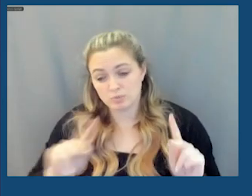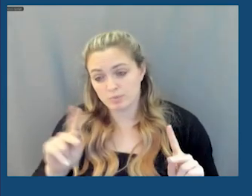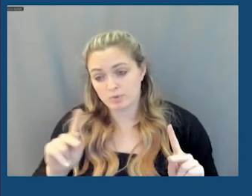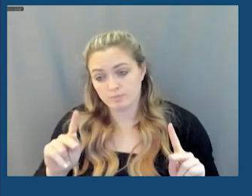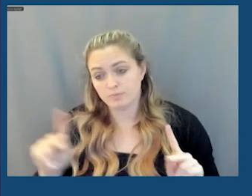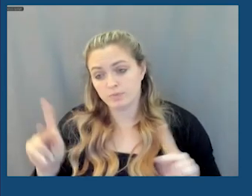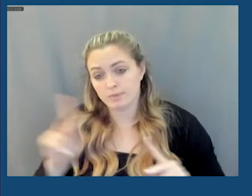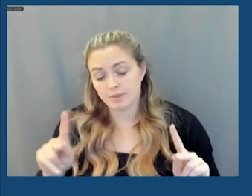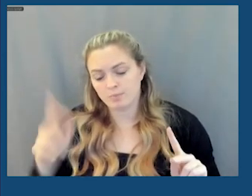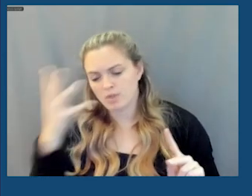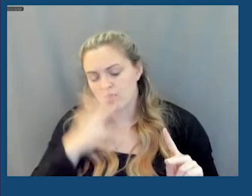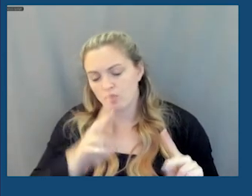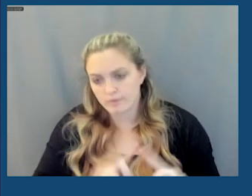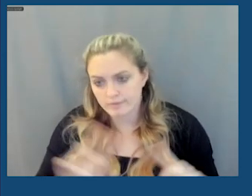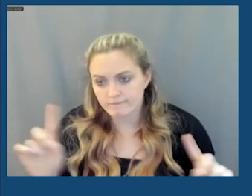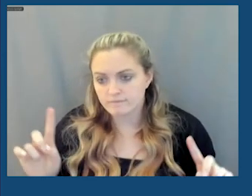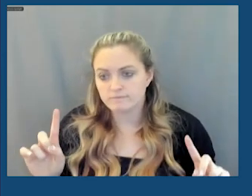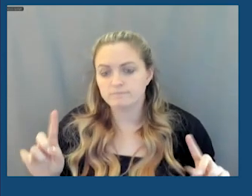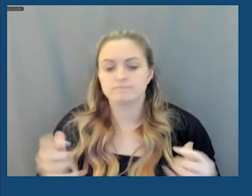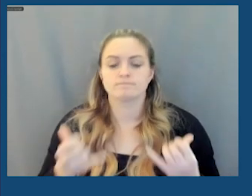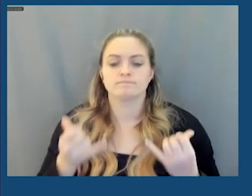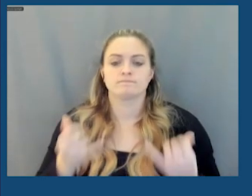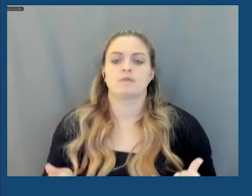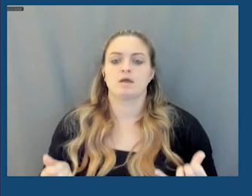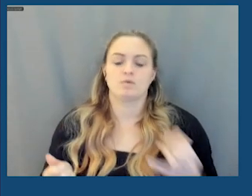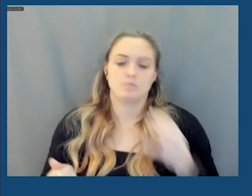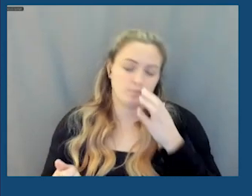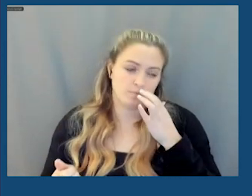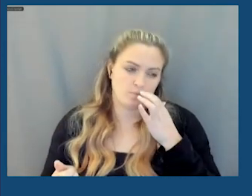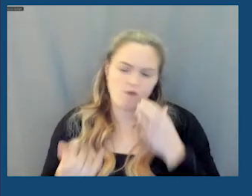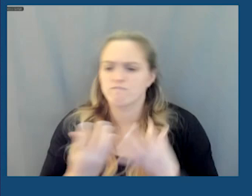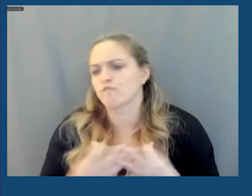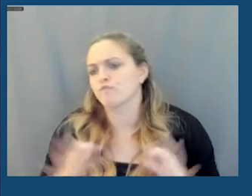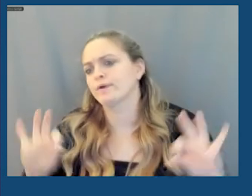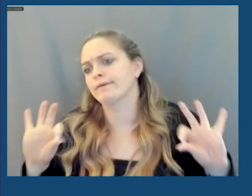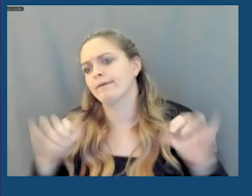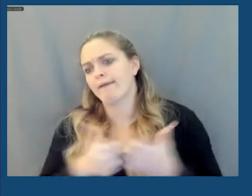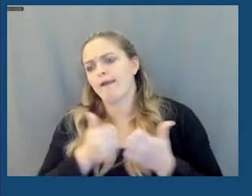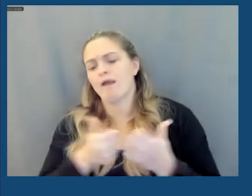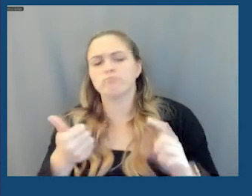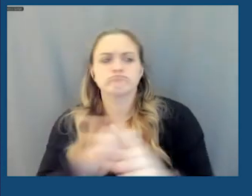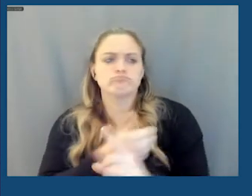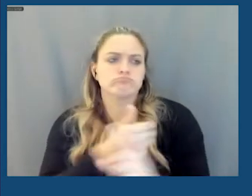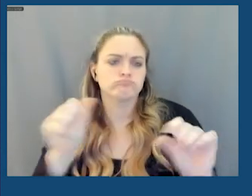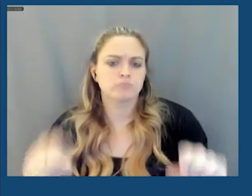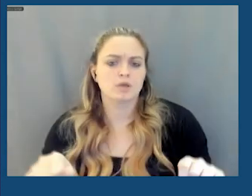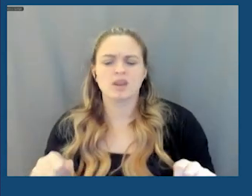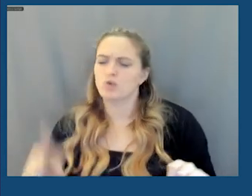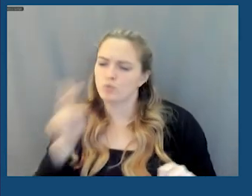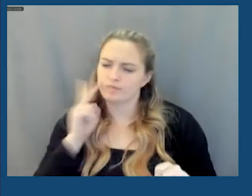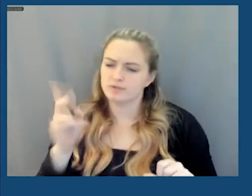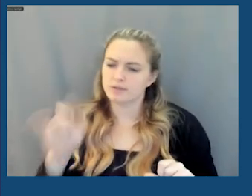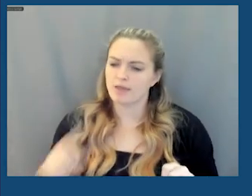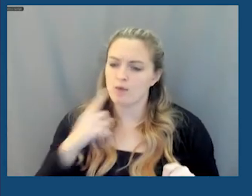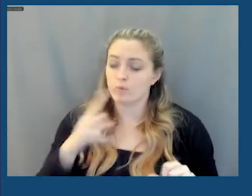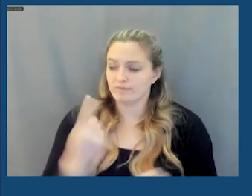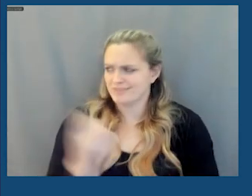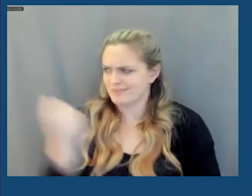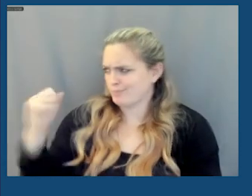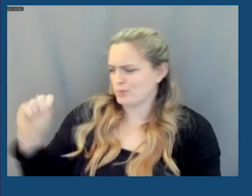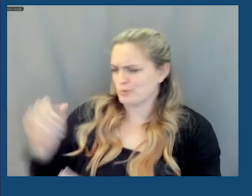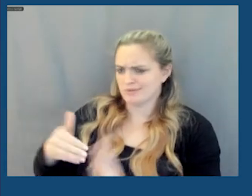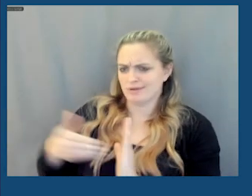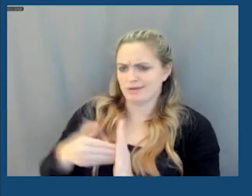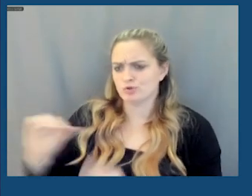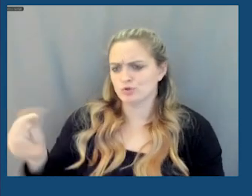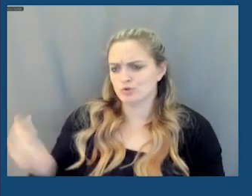look different are now open game. And this is a strategy. We now see protests against Drag Queen